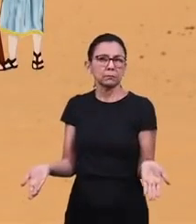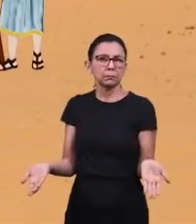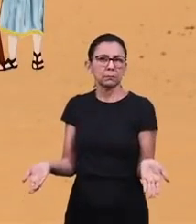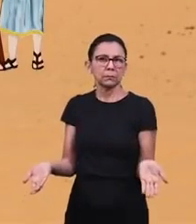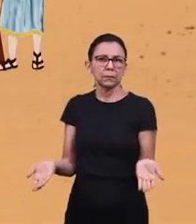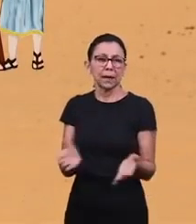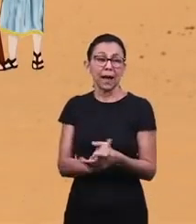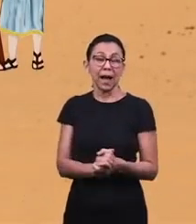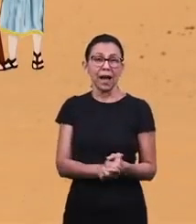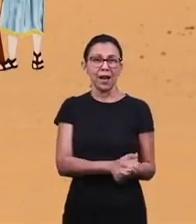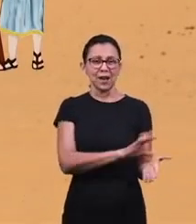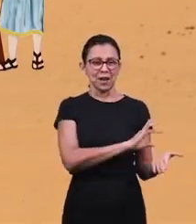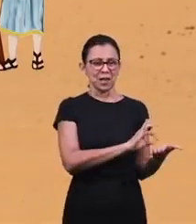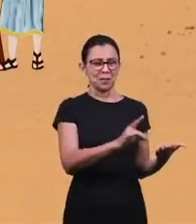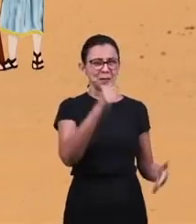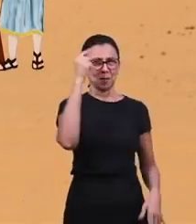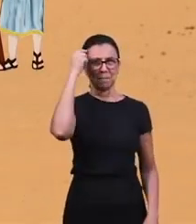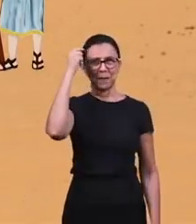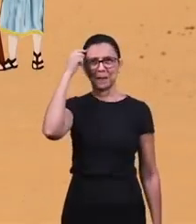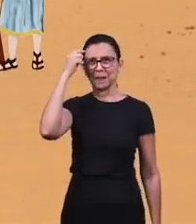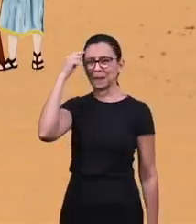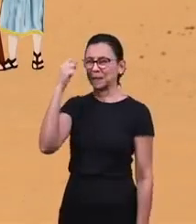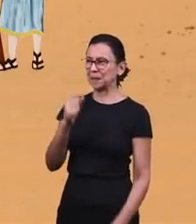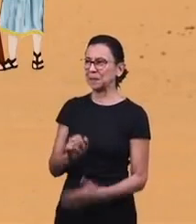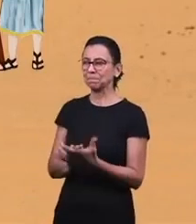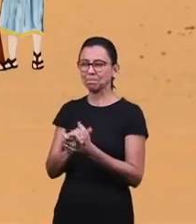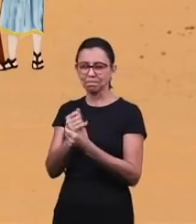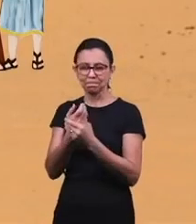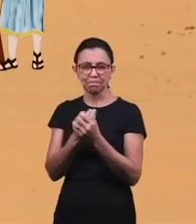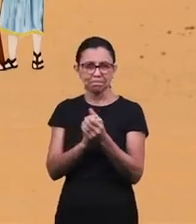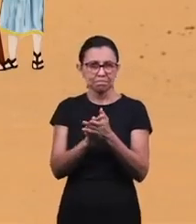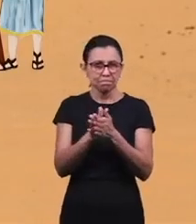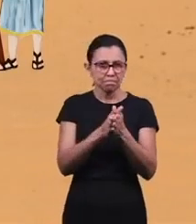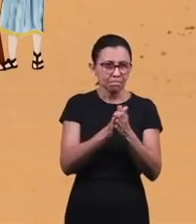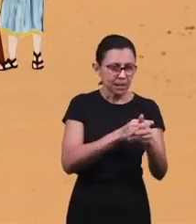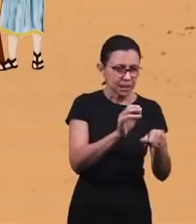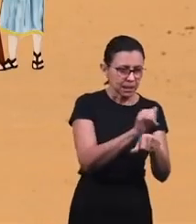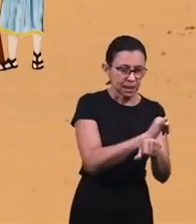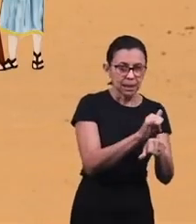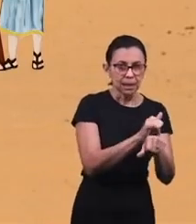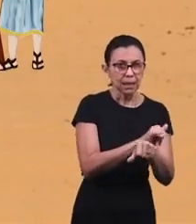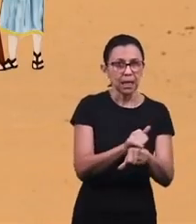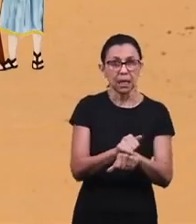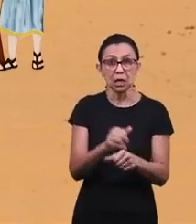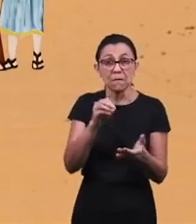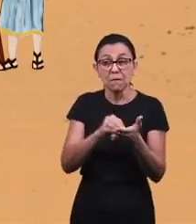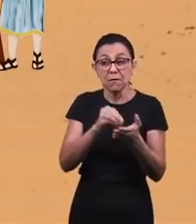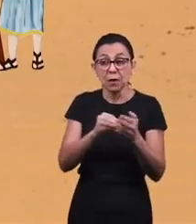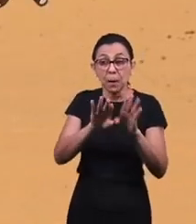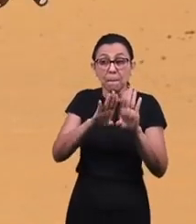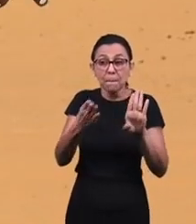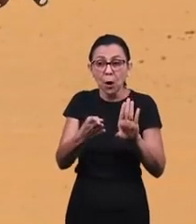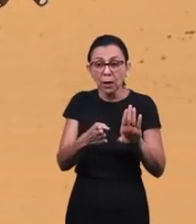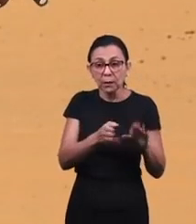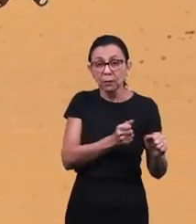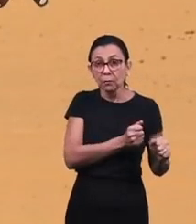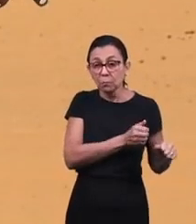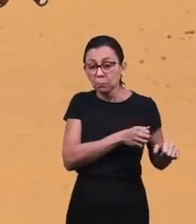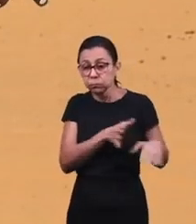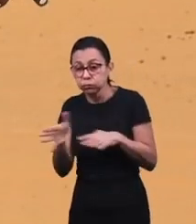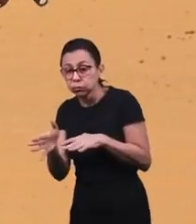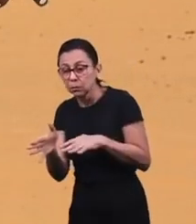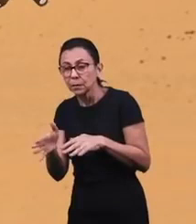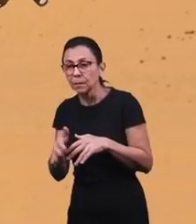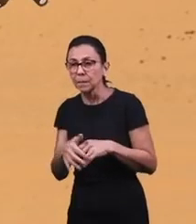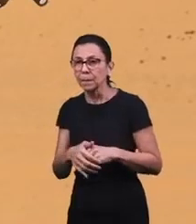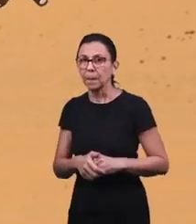And now with that left, the enemies thought, now we need to find something else to do. They can't put the doors up. So they